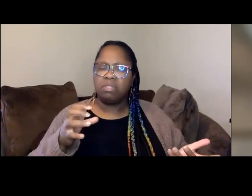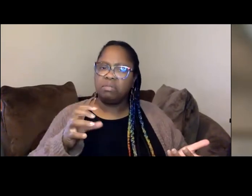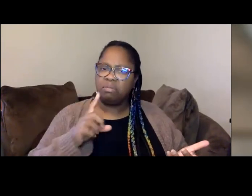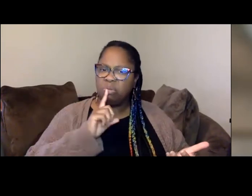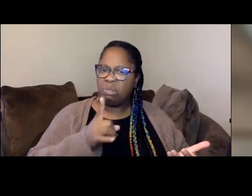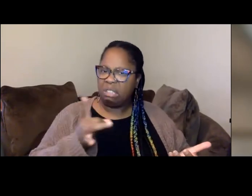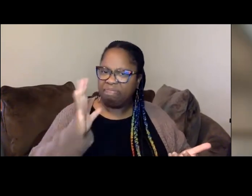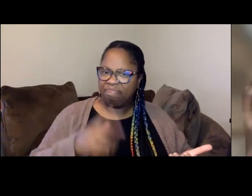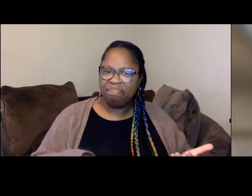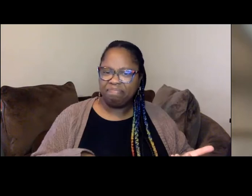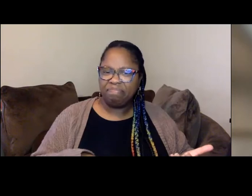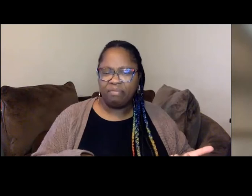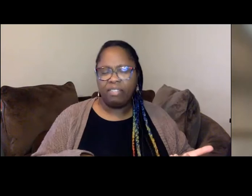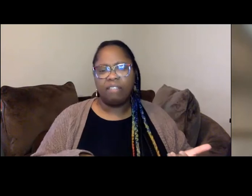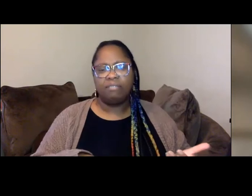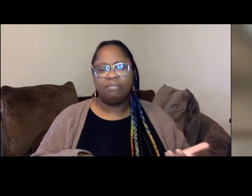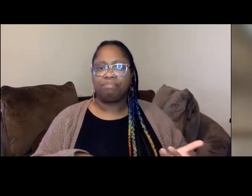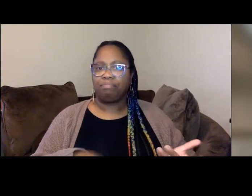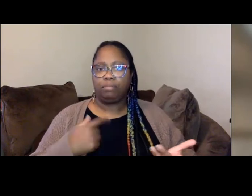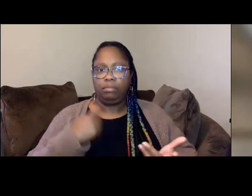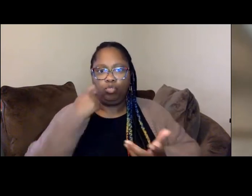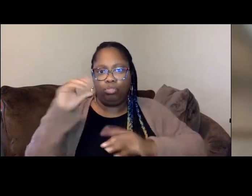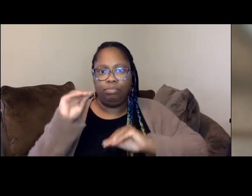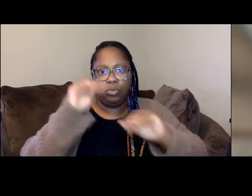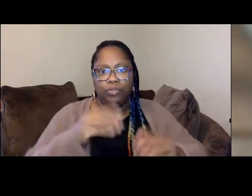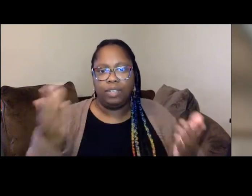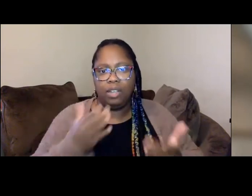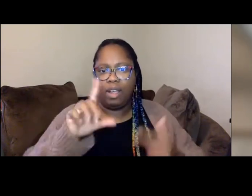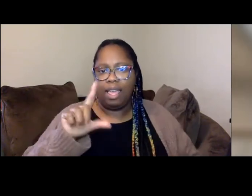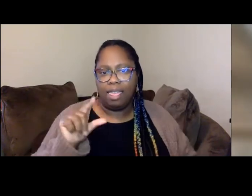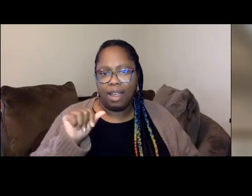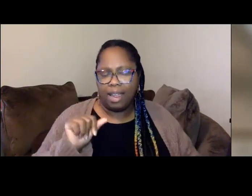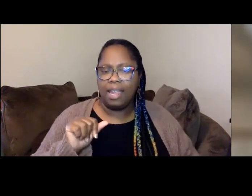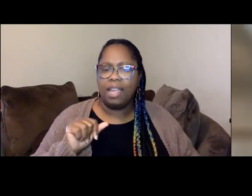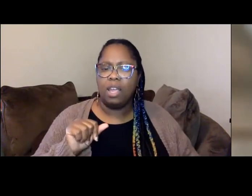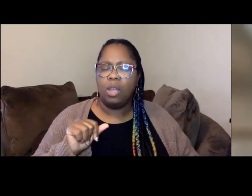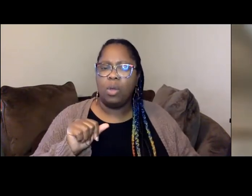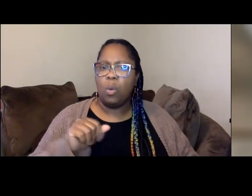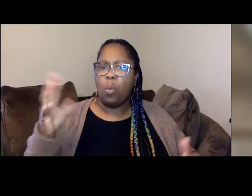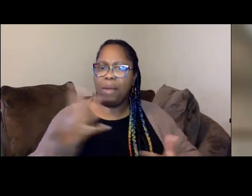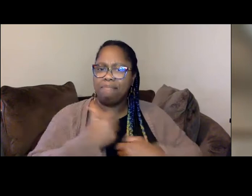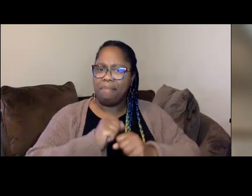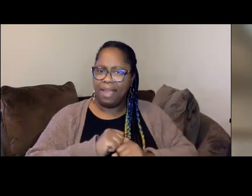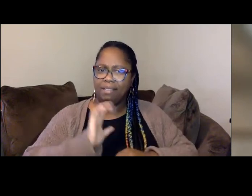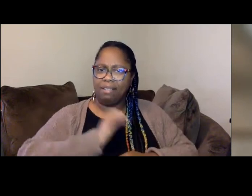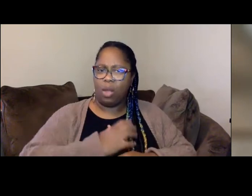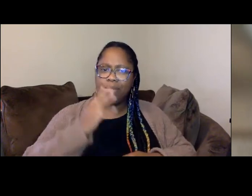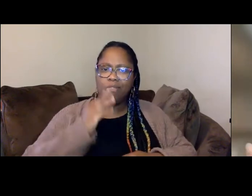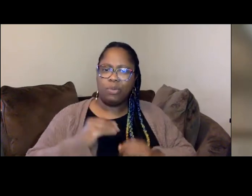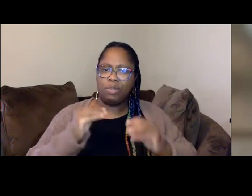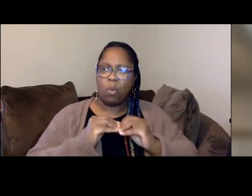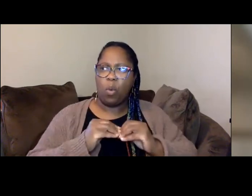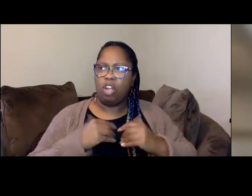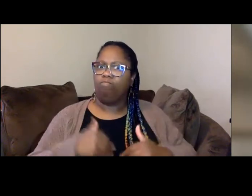rough, right? And as a transplant to LA, I think that what makes the experience more